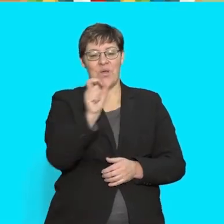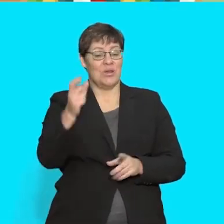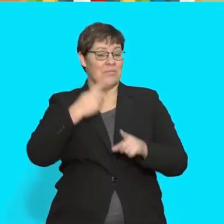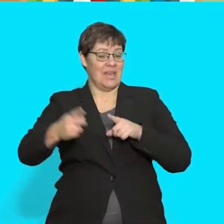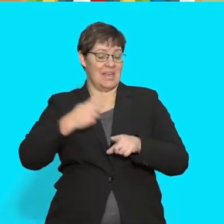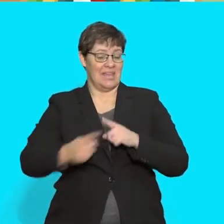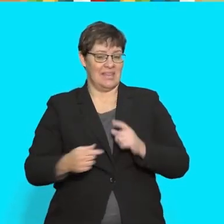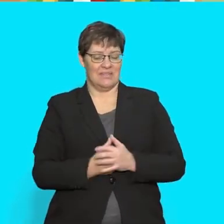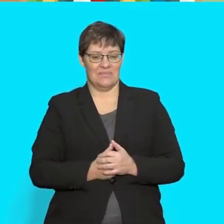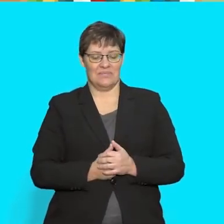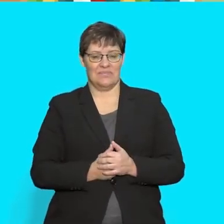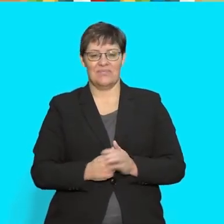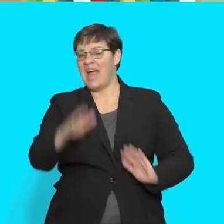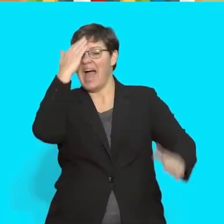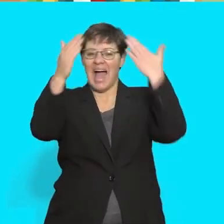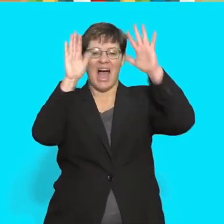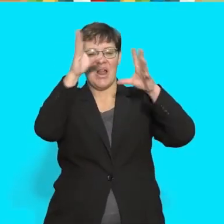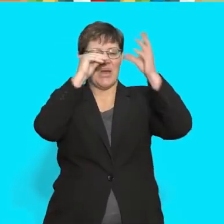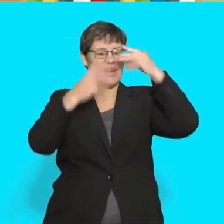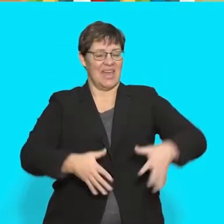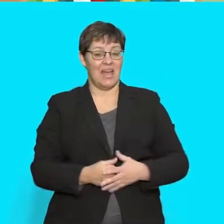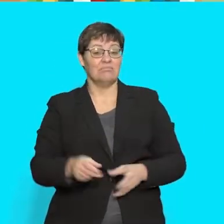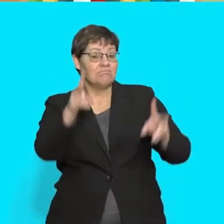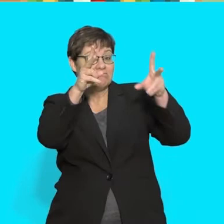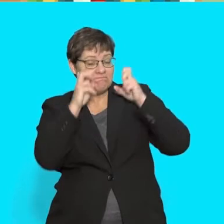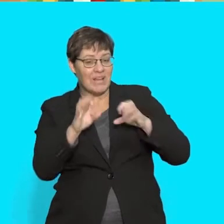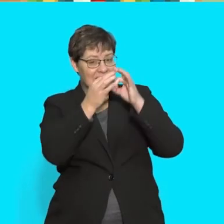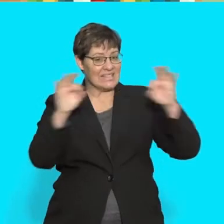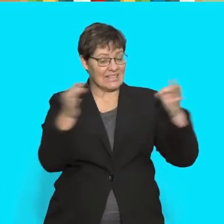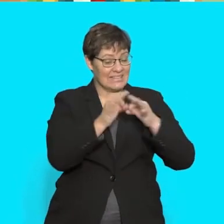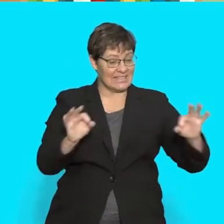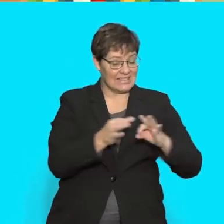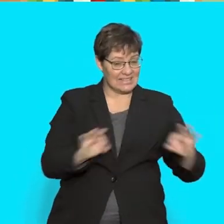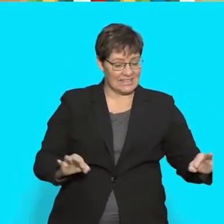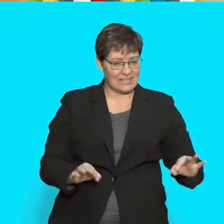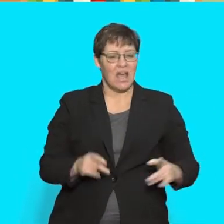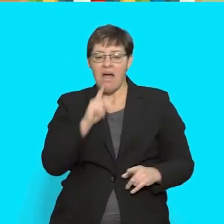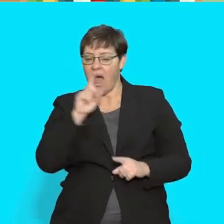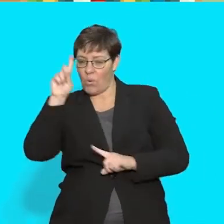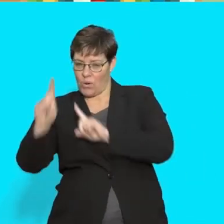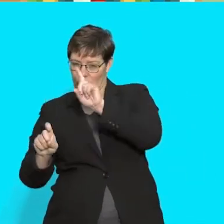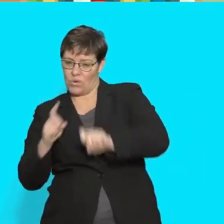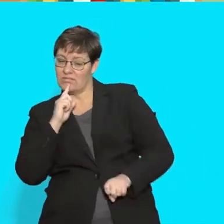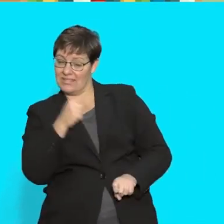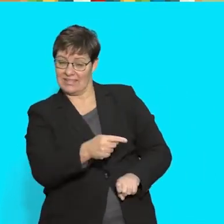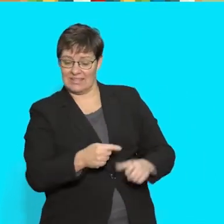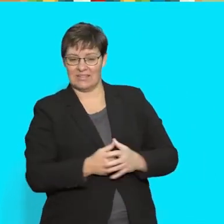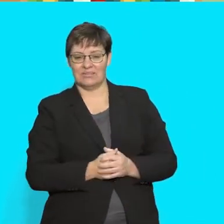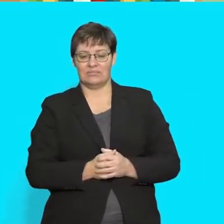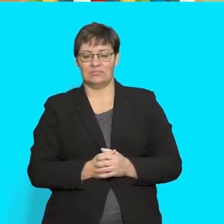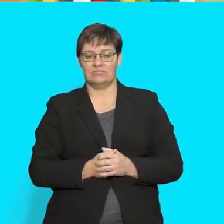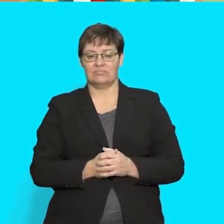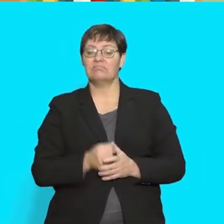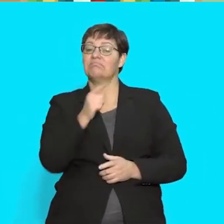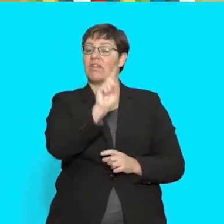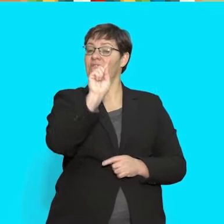Wordplay. Hello, learners. Listen to some sentences and some questions. Here is